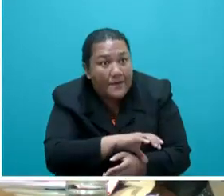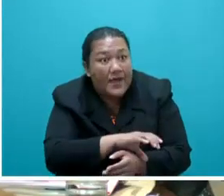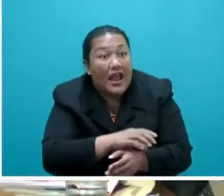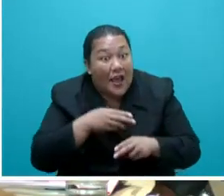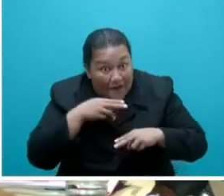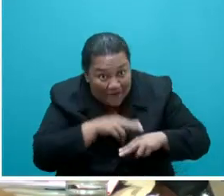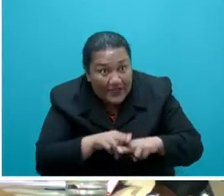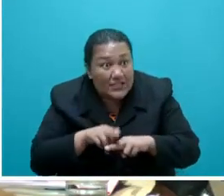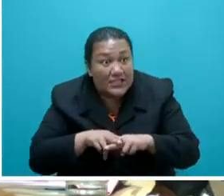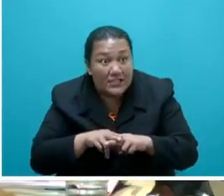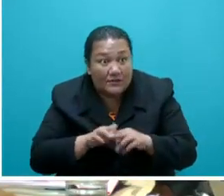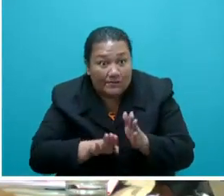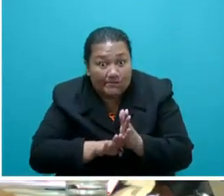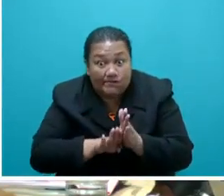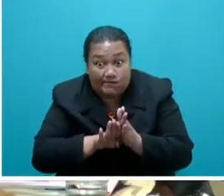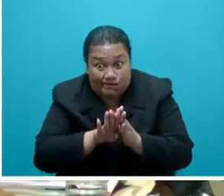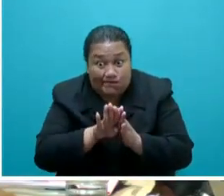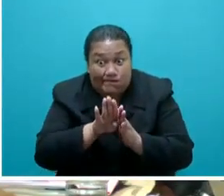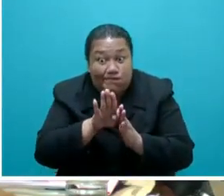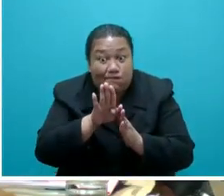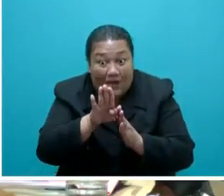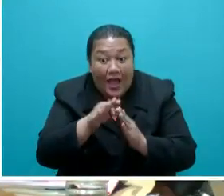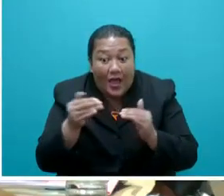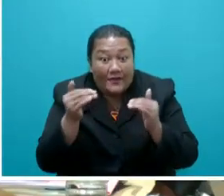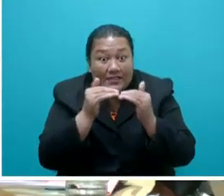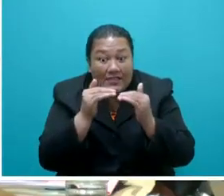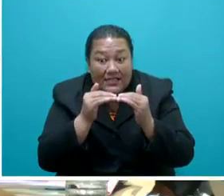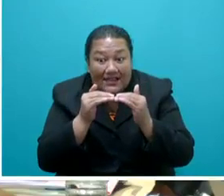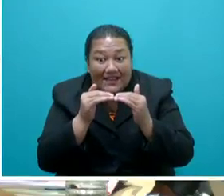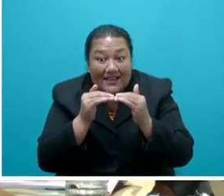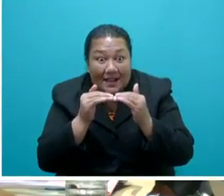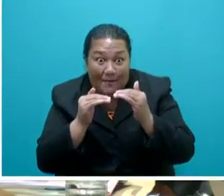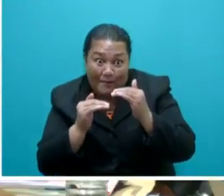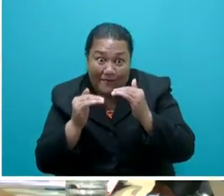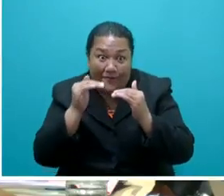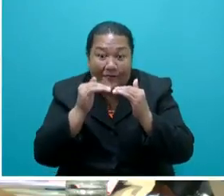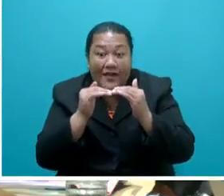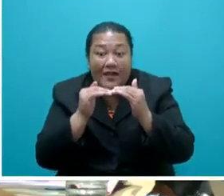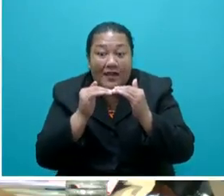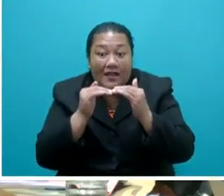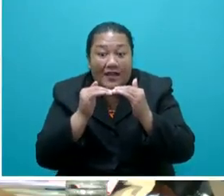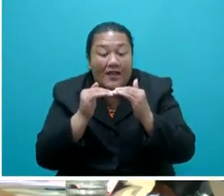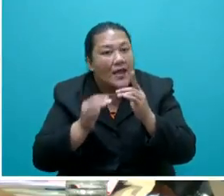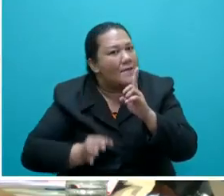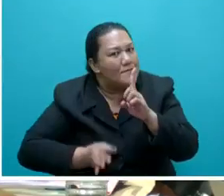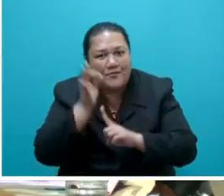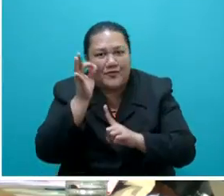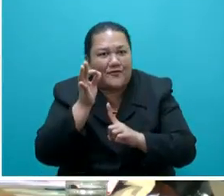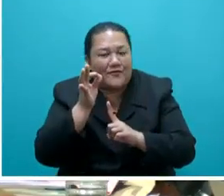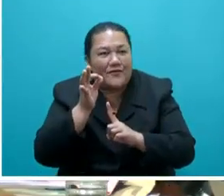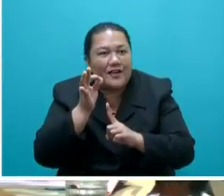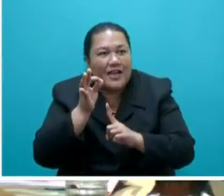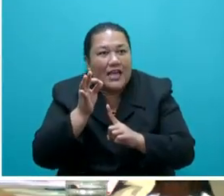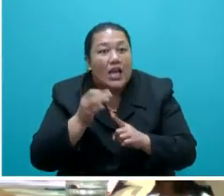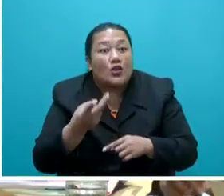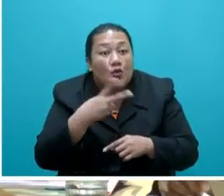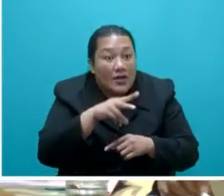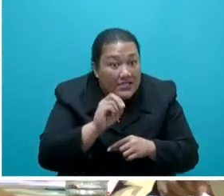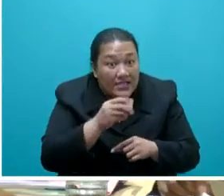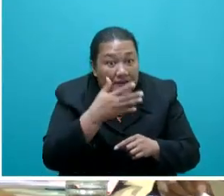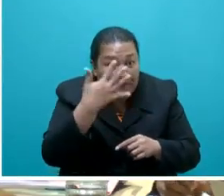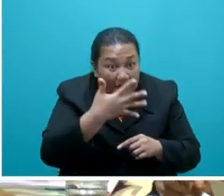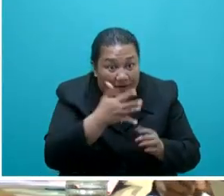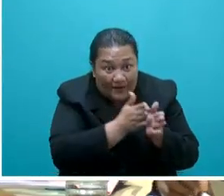on the World Economic Forum's Global Gender Gap has improved significantly in those areas since 2015, moving